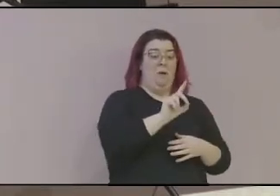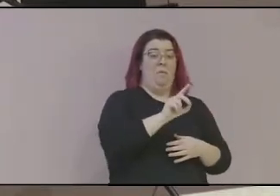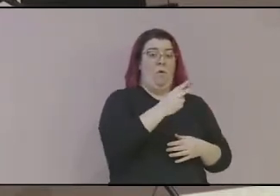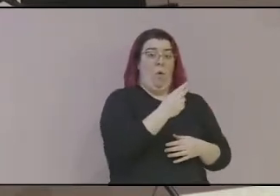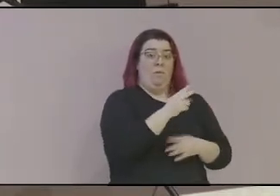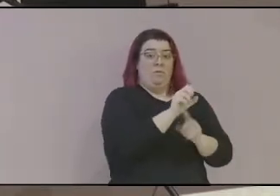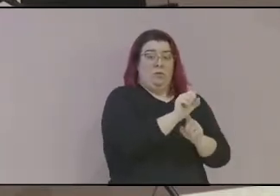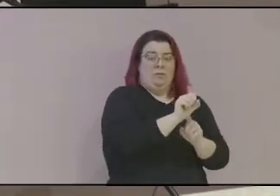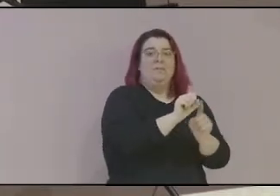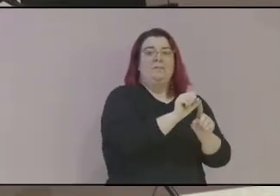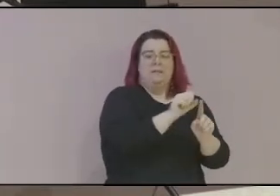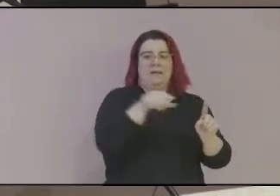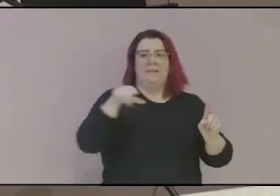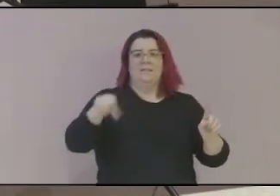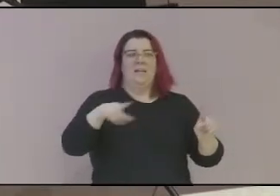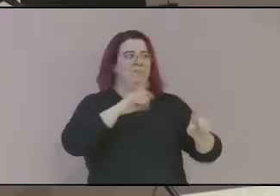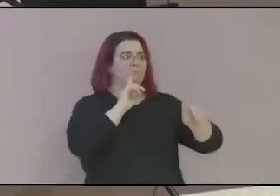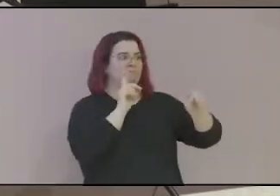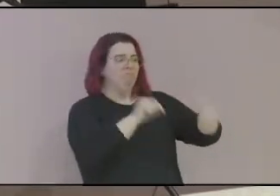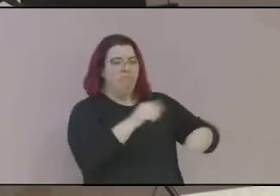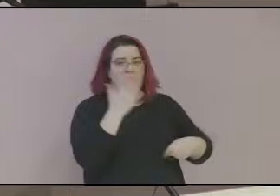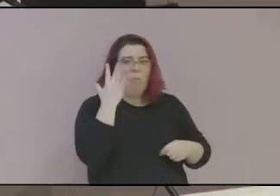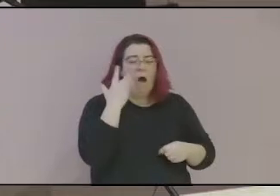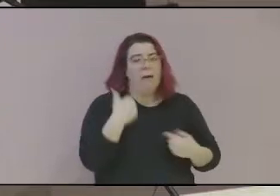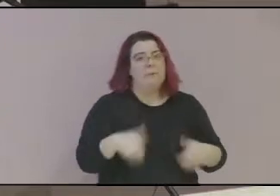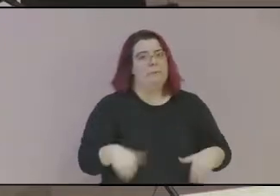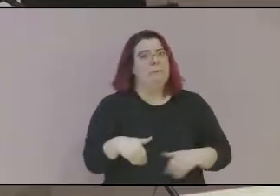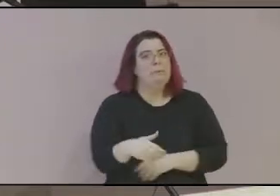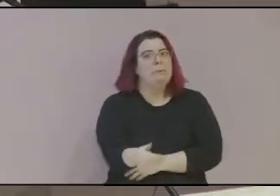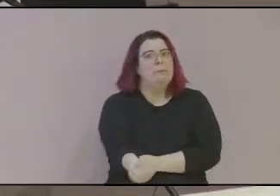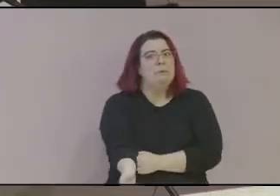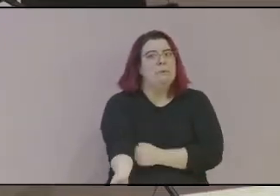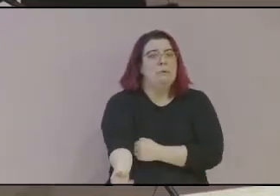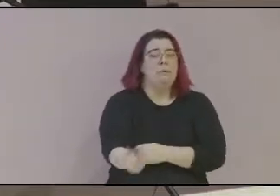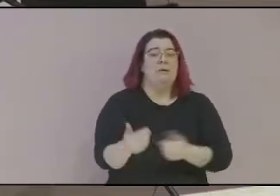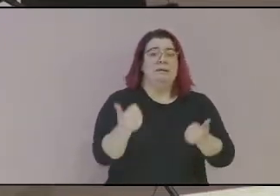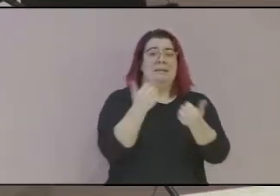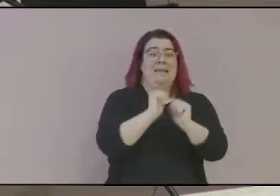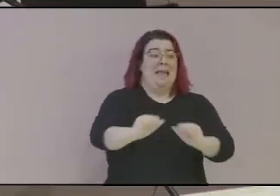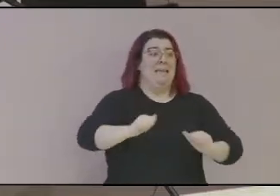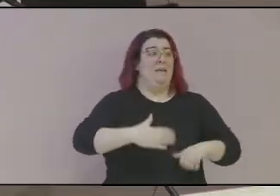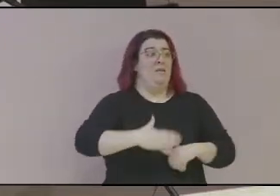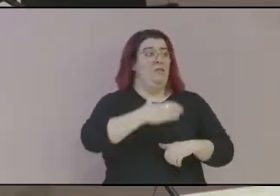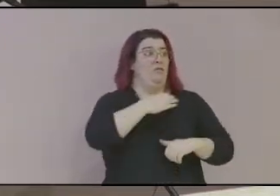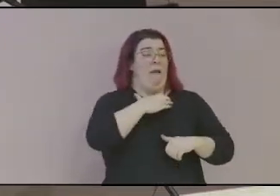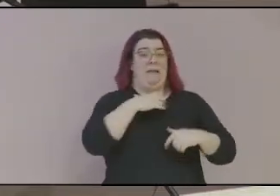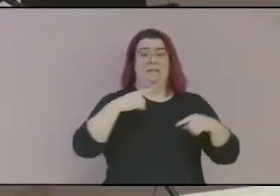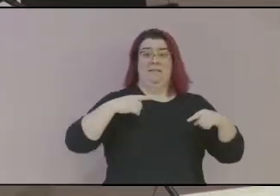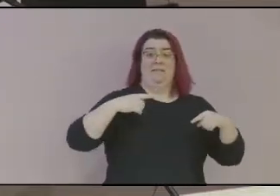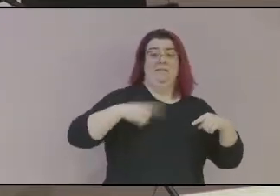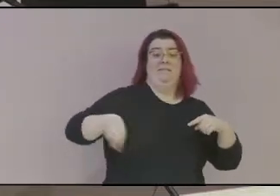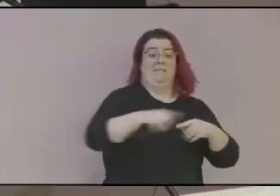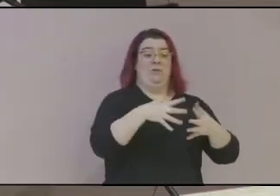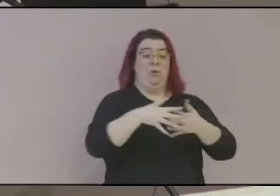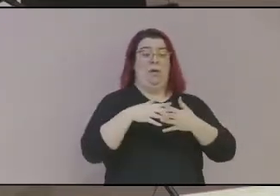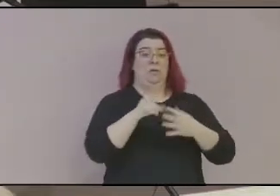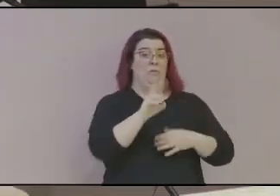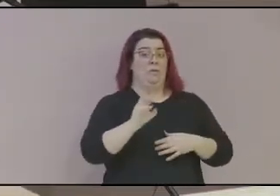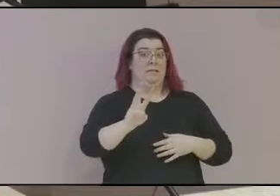pandemic influenza was the most likely and most lethal of all threats facing the United States, again in